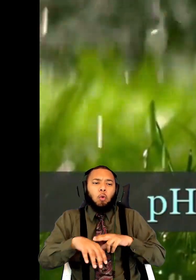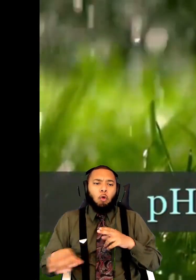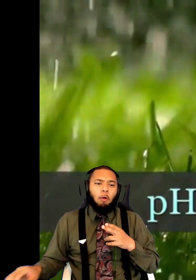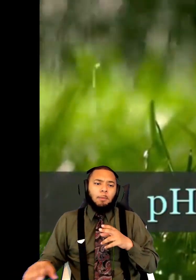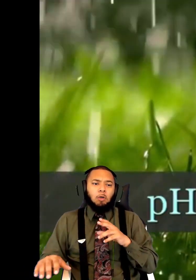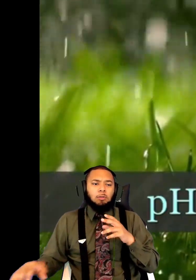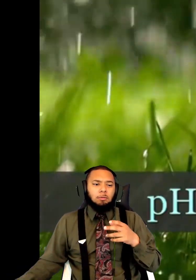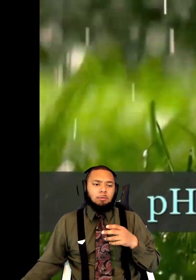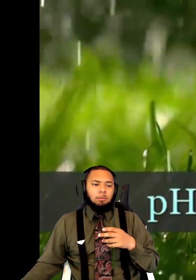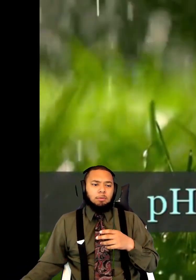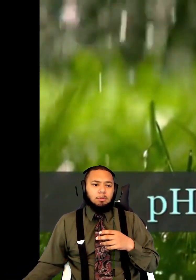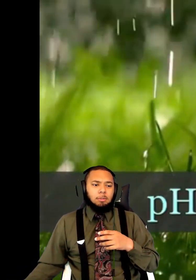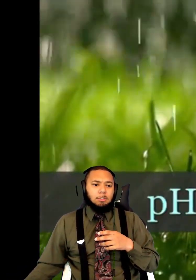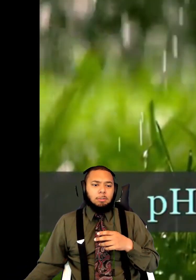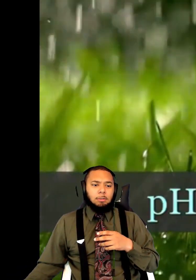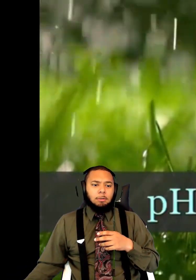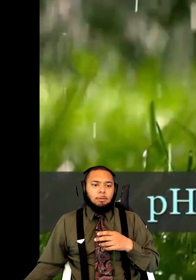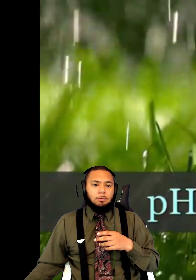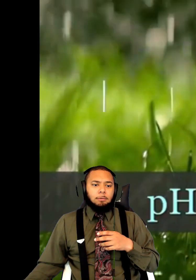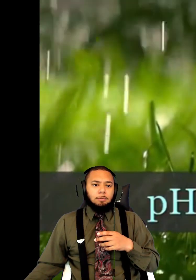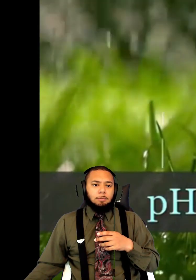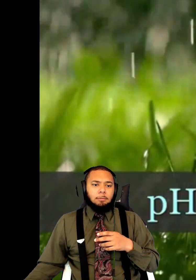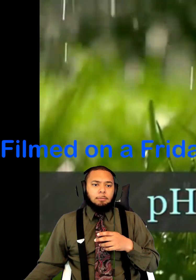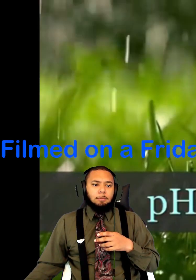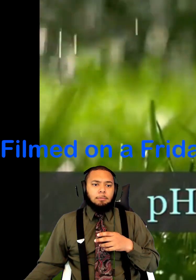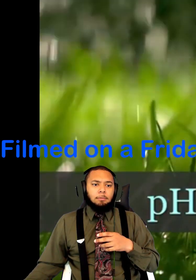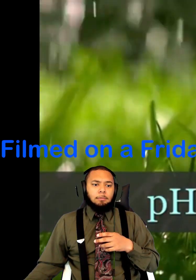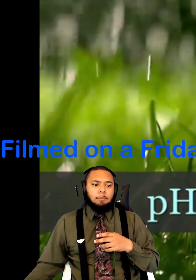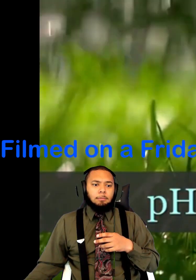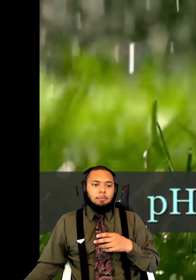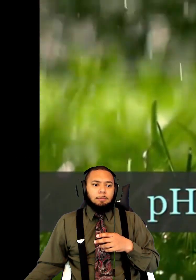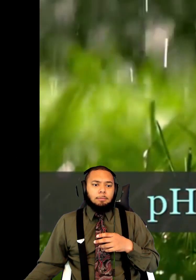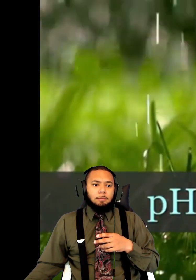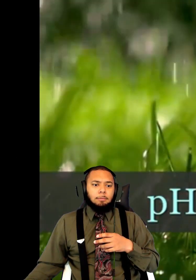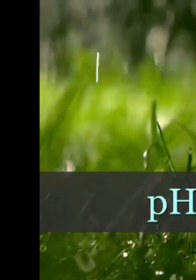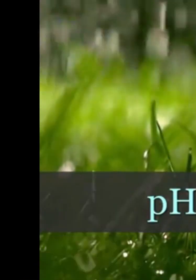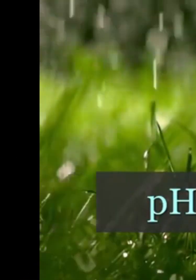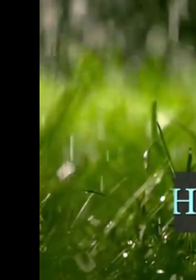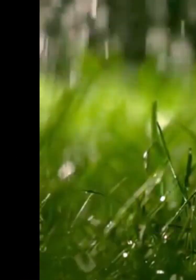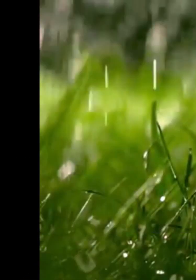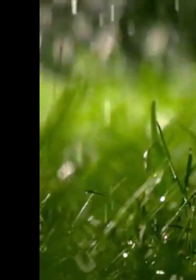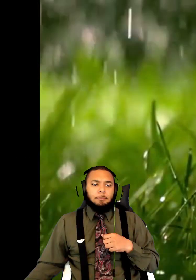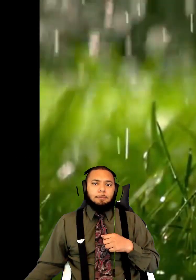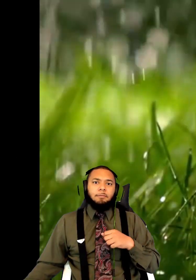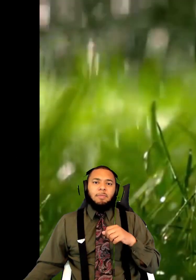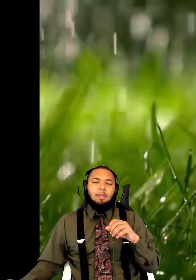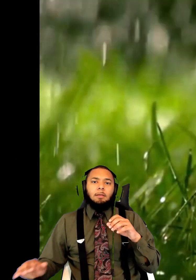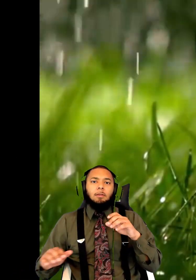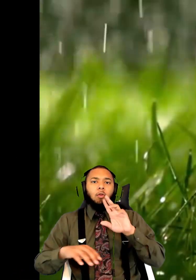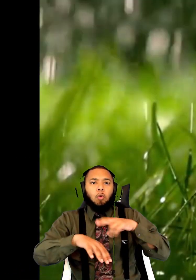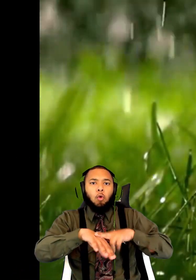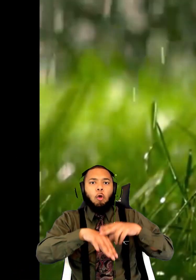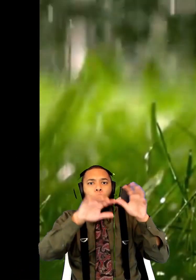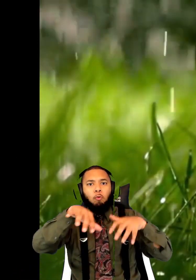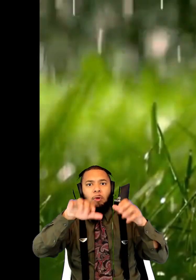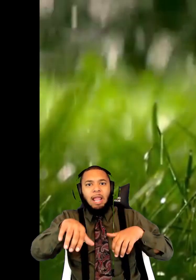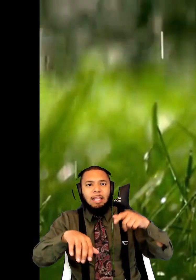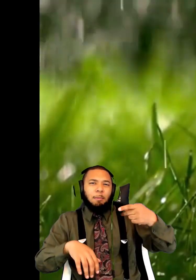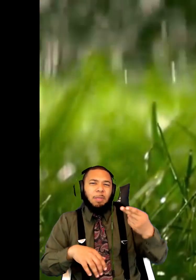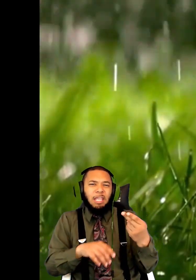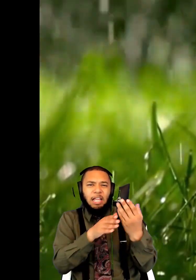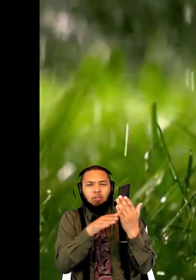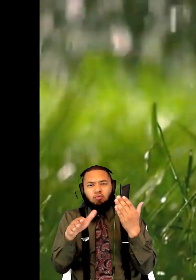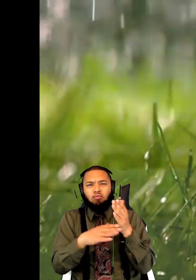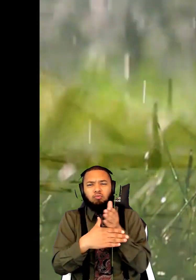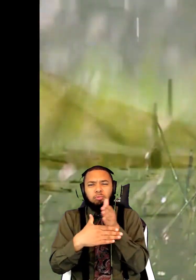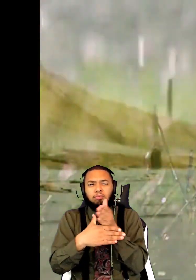be, somewhere in a pH range of, 5.5 to 6, somewhere in there. It's slightly acidic. You're not going to have pure pH 7